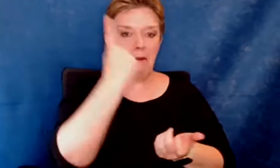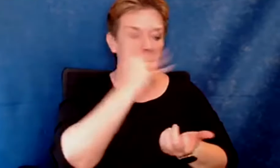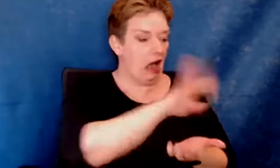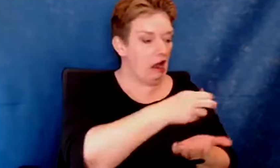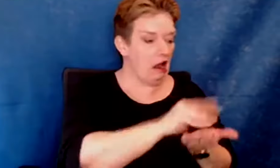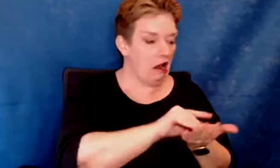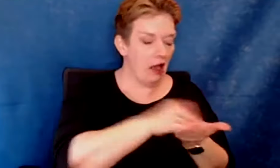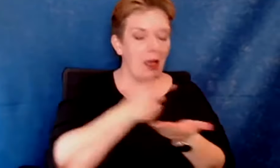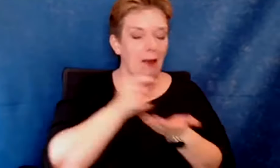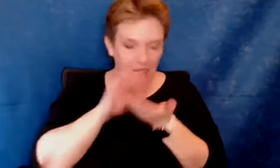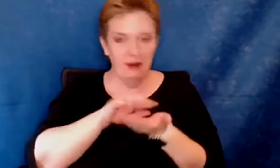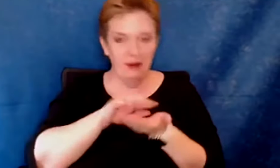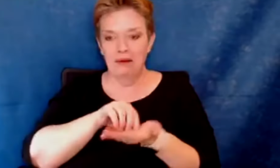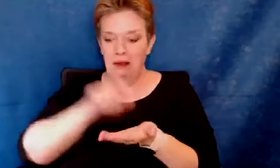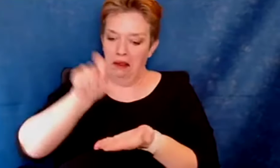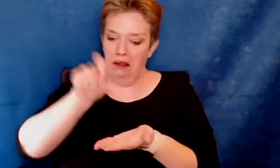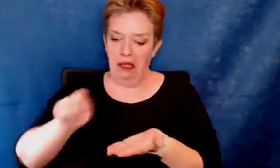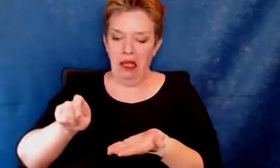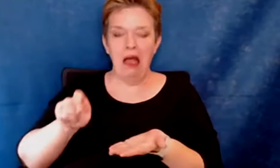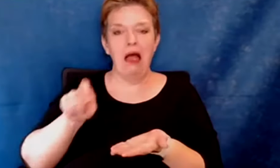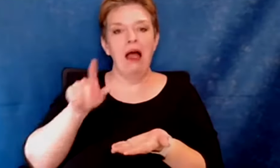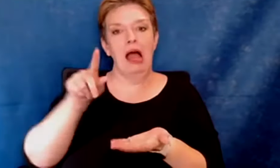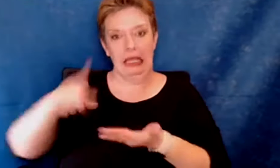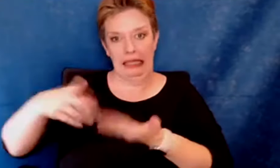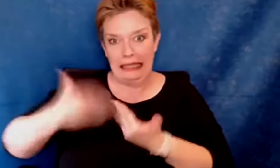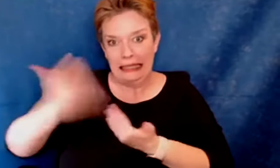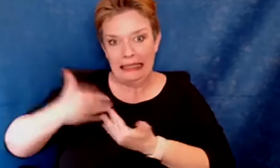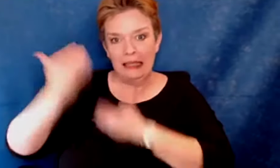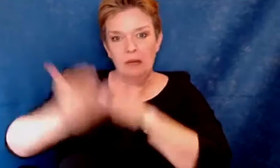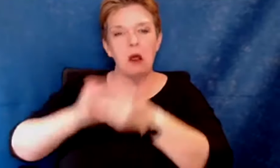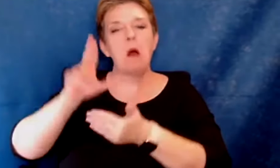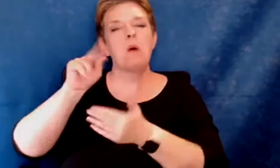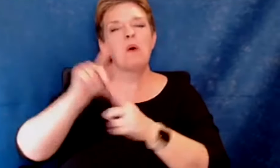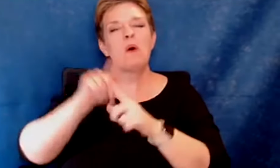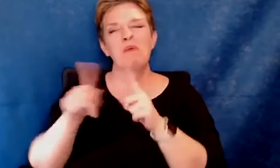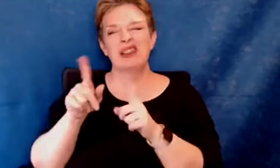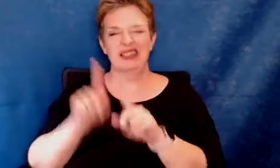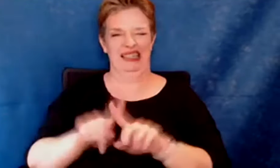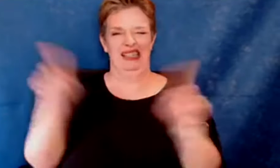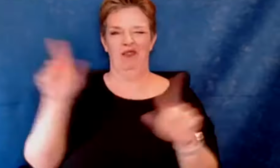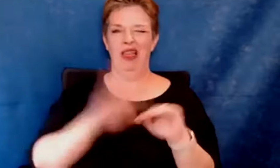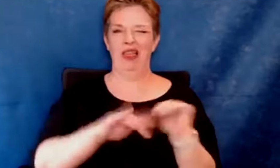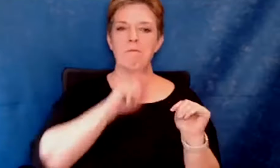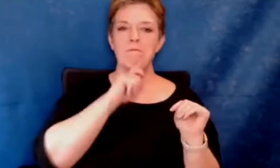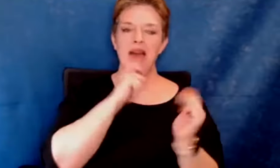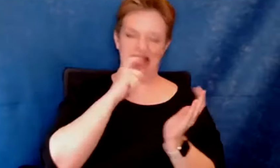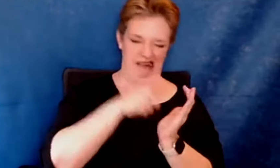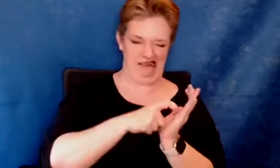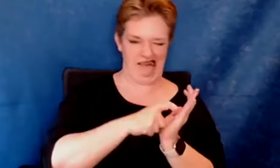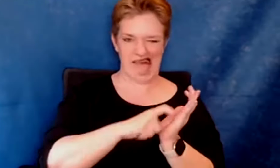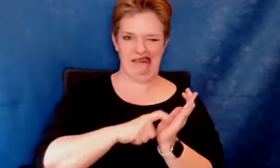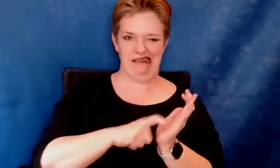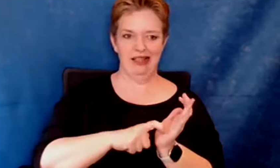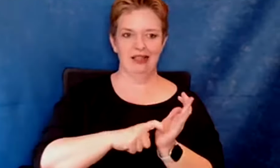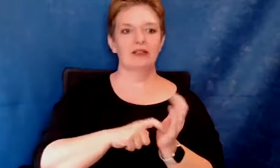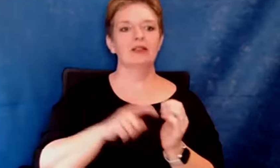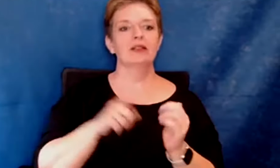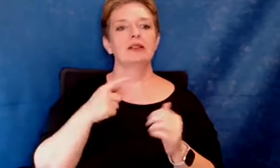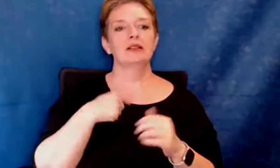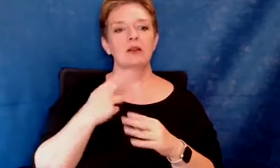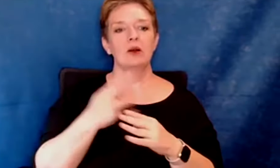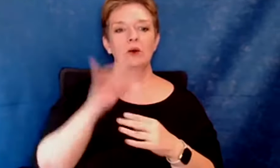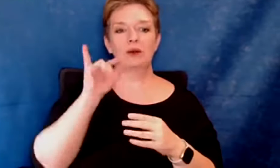easy to kind of learn that process, but just a different handling of materials here. So this is what's called a graver, and it's